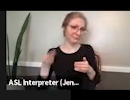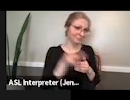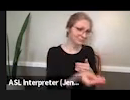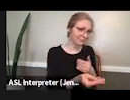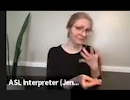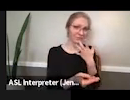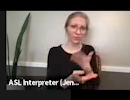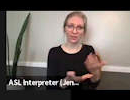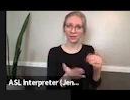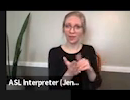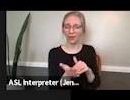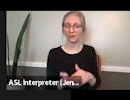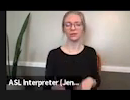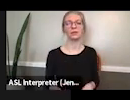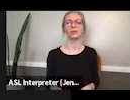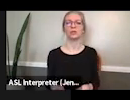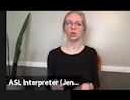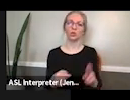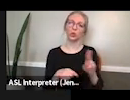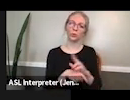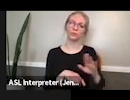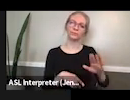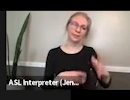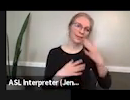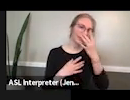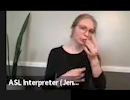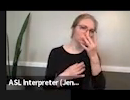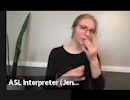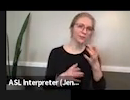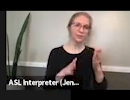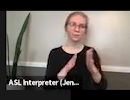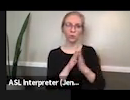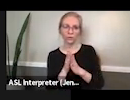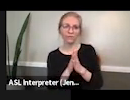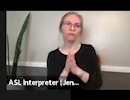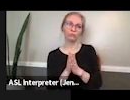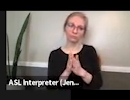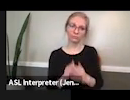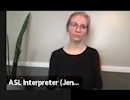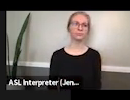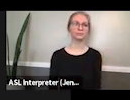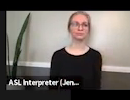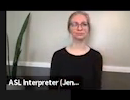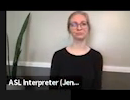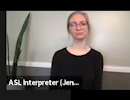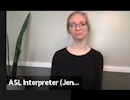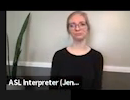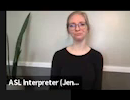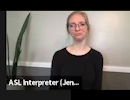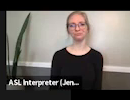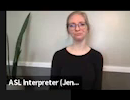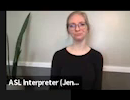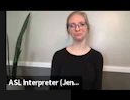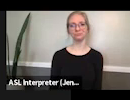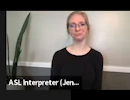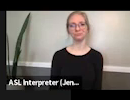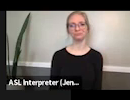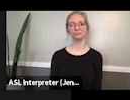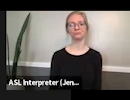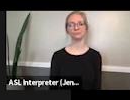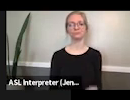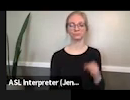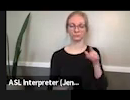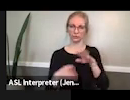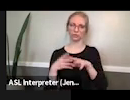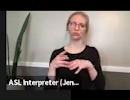thing. Use those interests and motivation. So this is the chart that you have. And